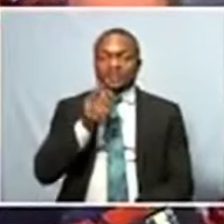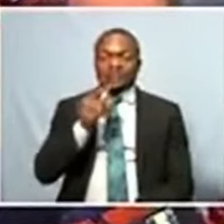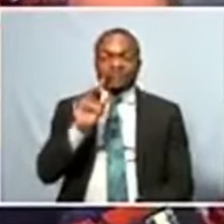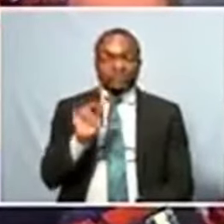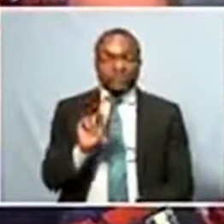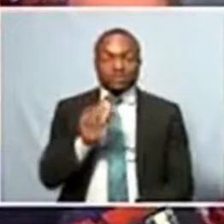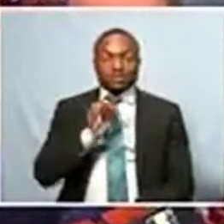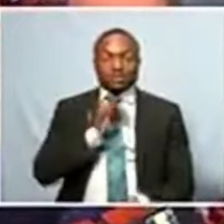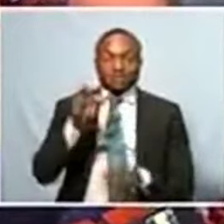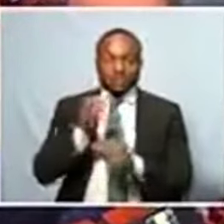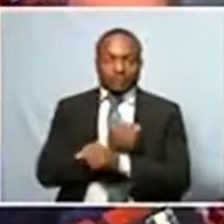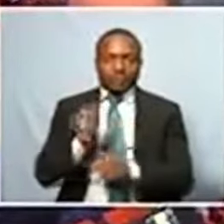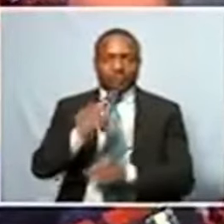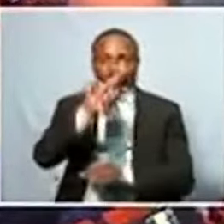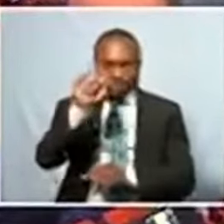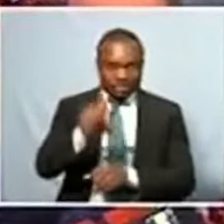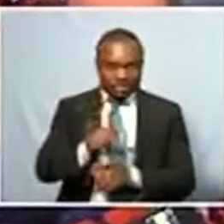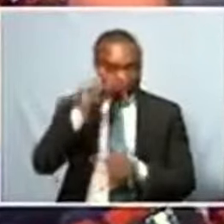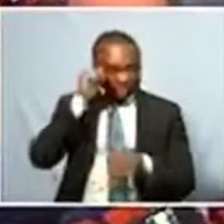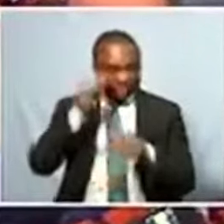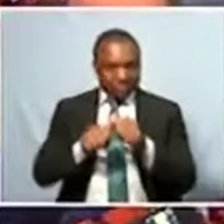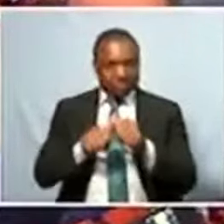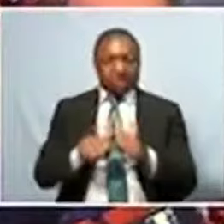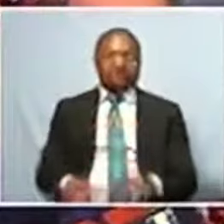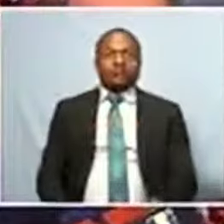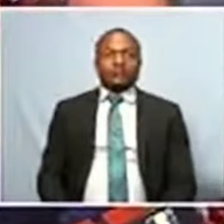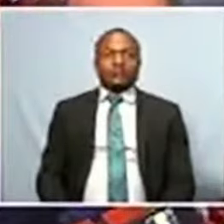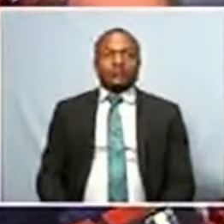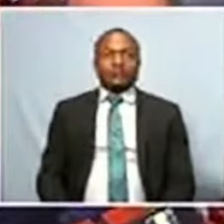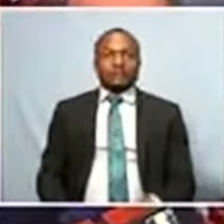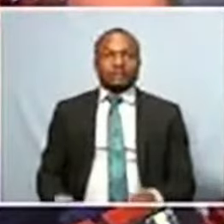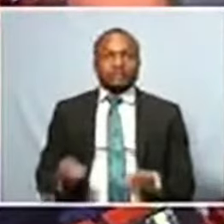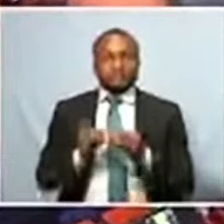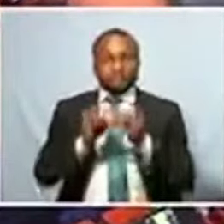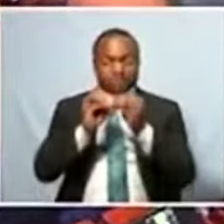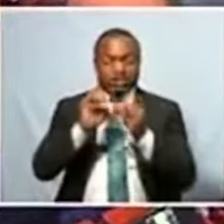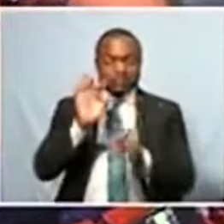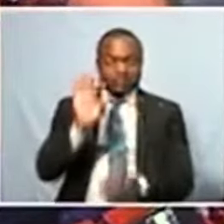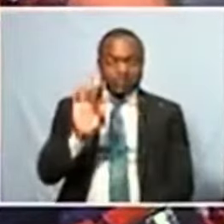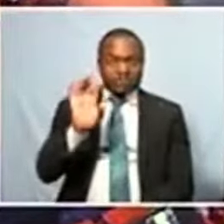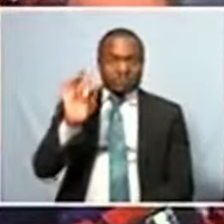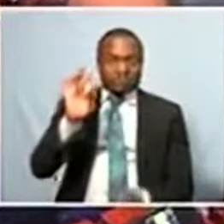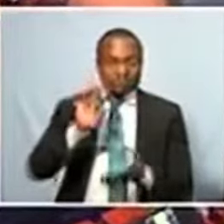no. The ayes have it. The question is resolved in the affirmative. Head total